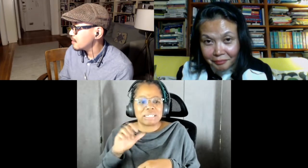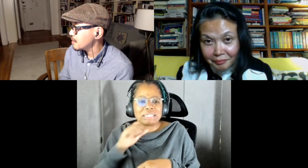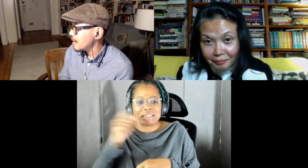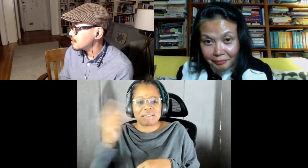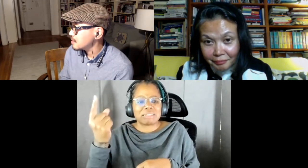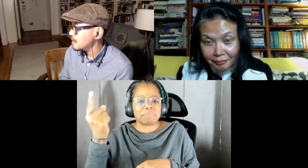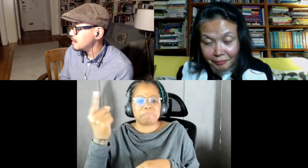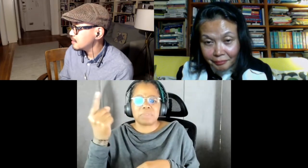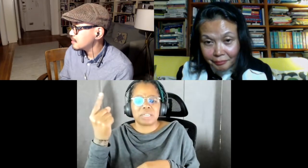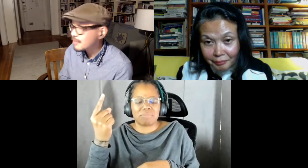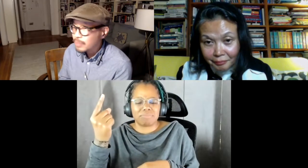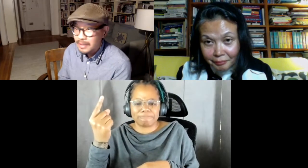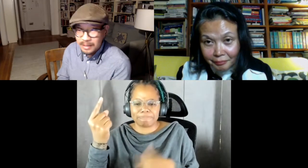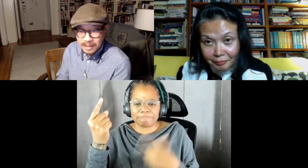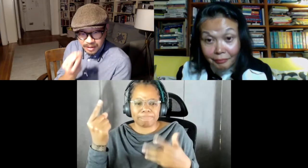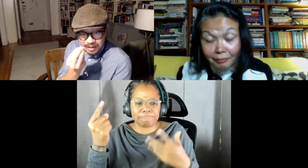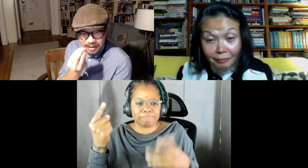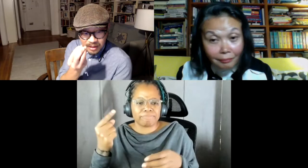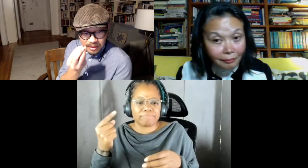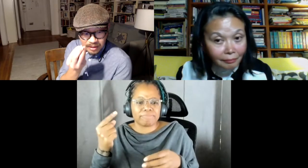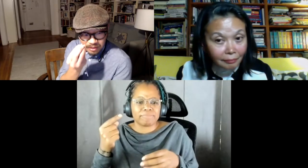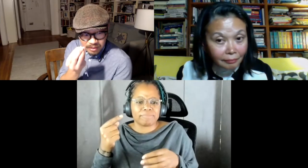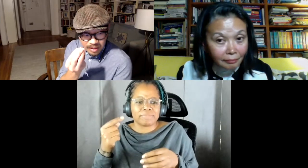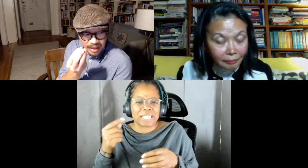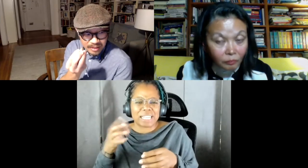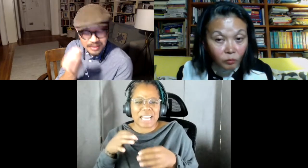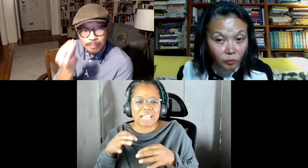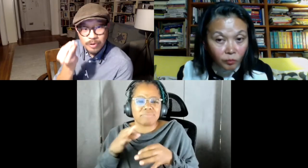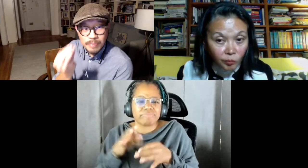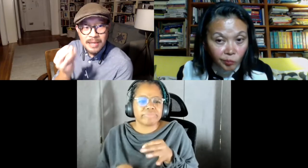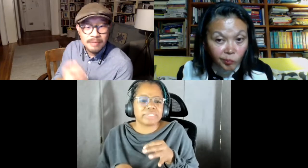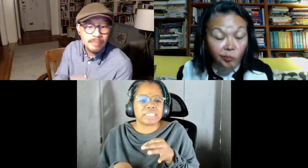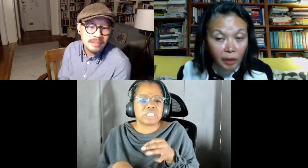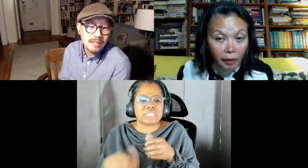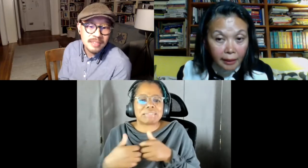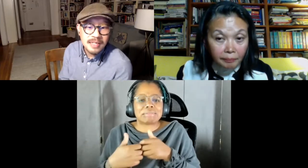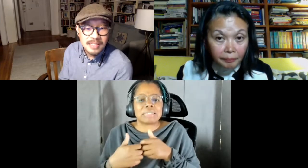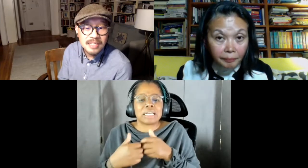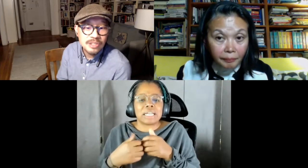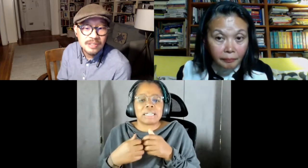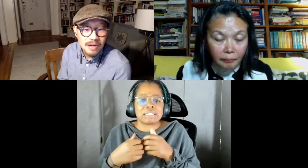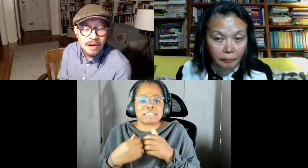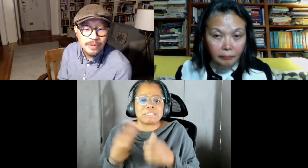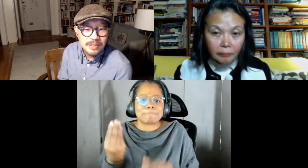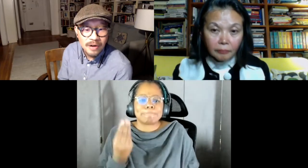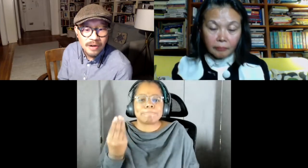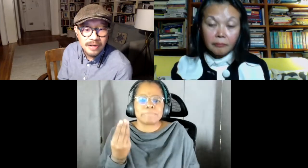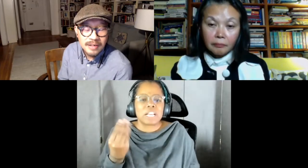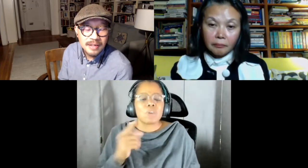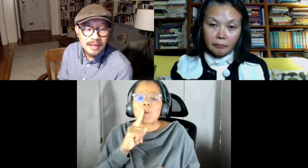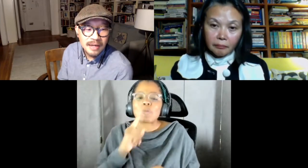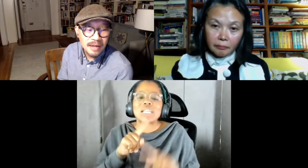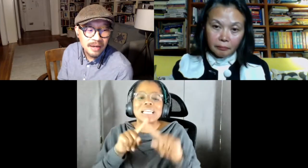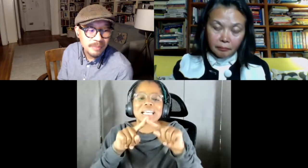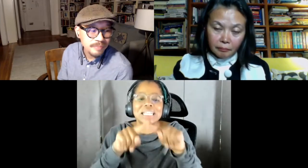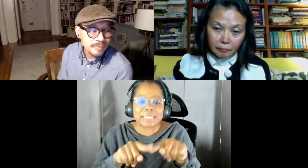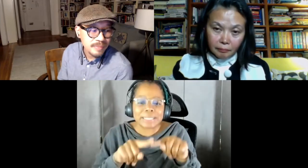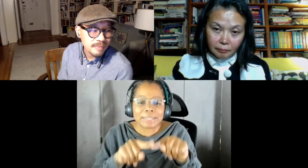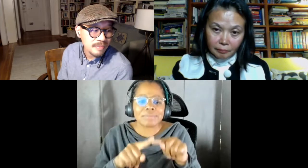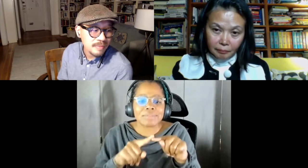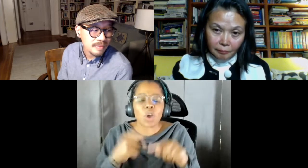something that is simply a separate being, but it's contingent always on